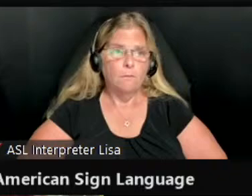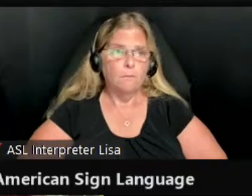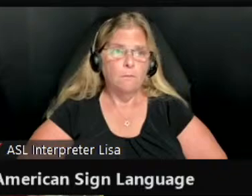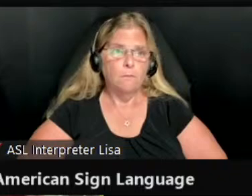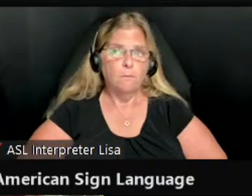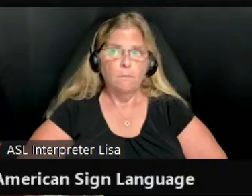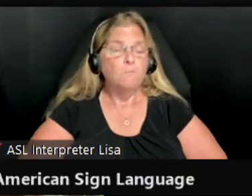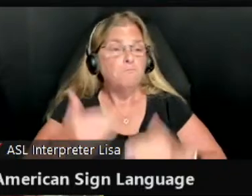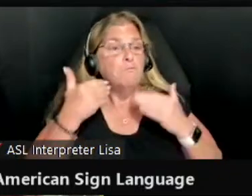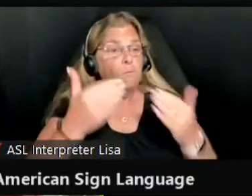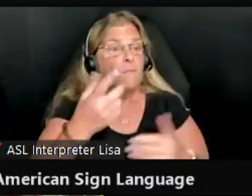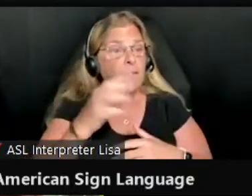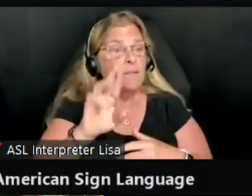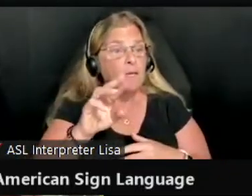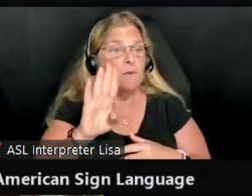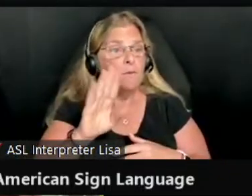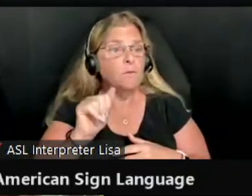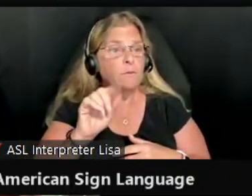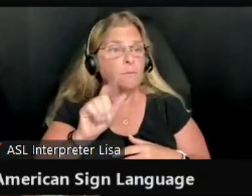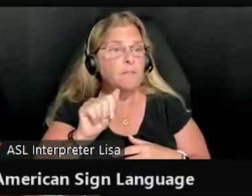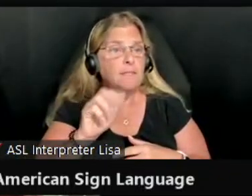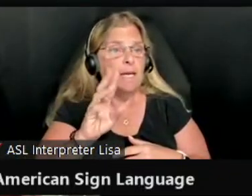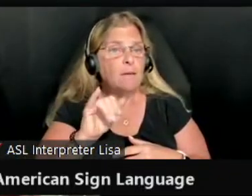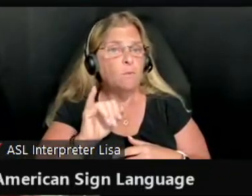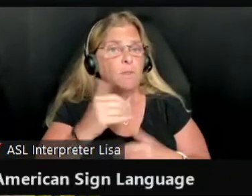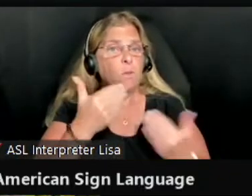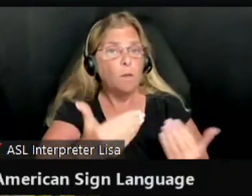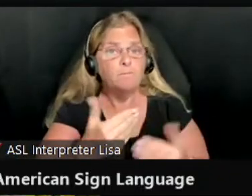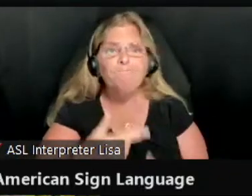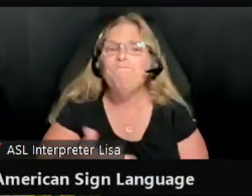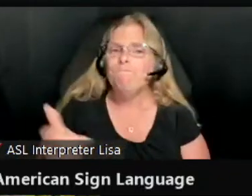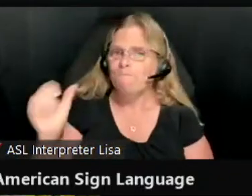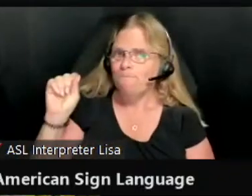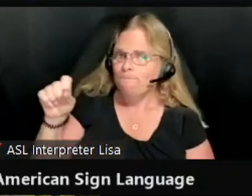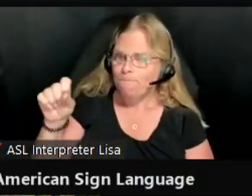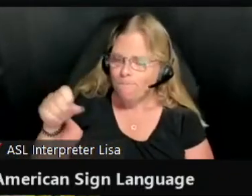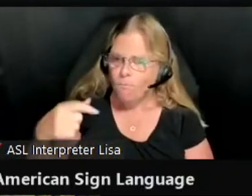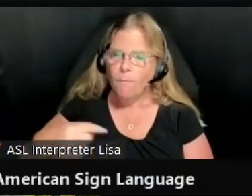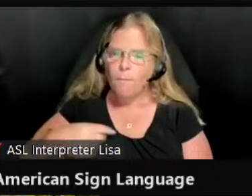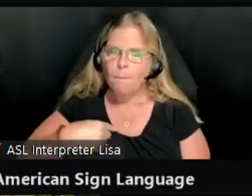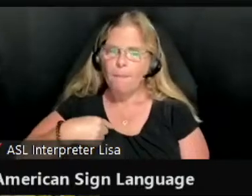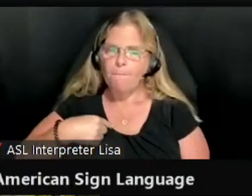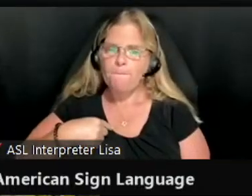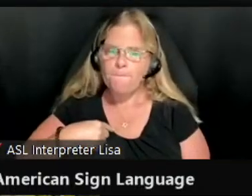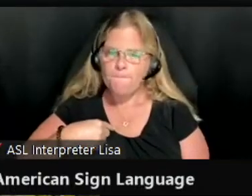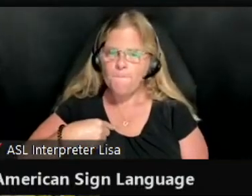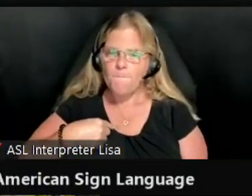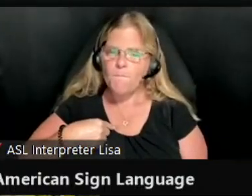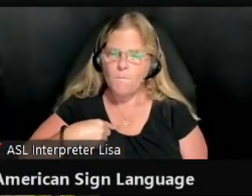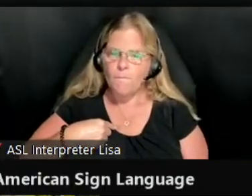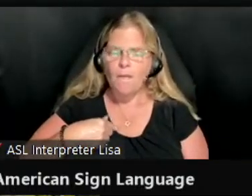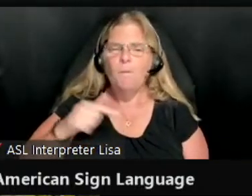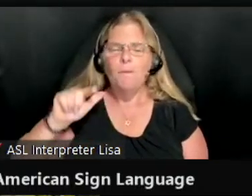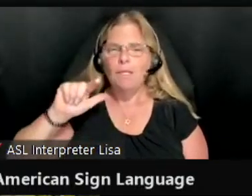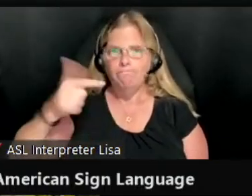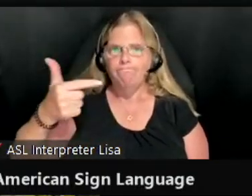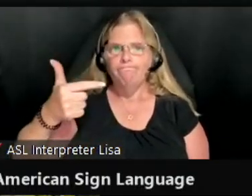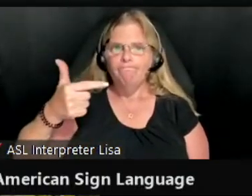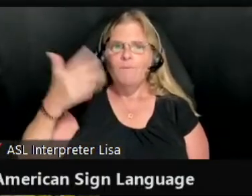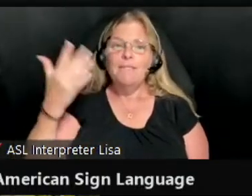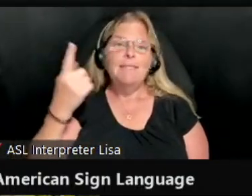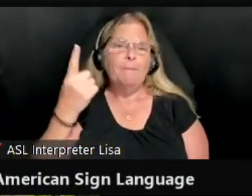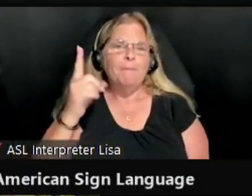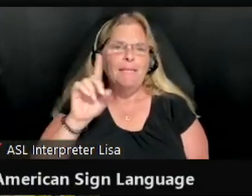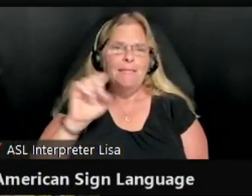Go ahead, Dr. Badawi. And so I would echo something that Dee had said,